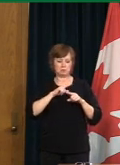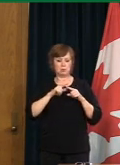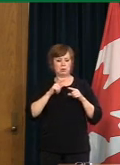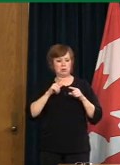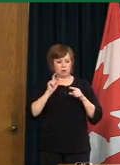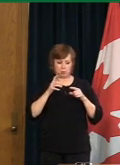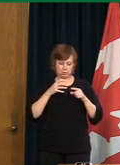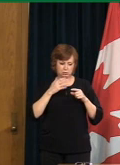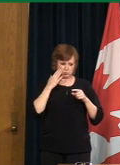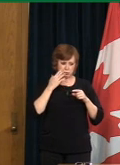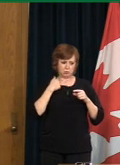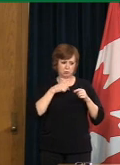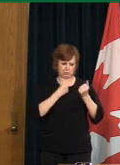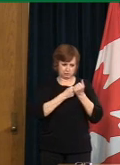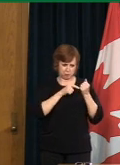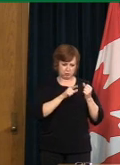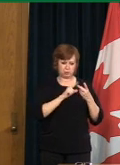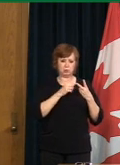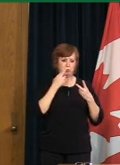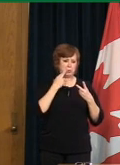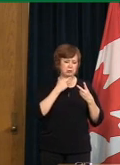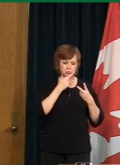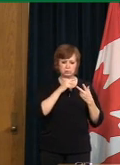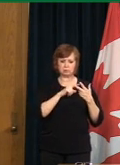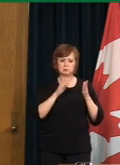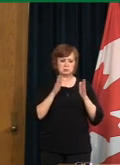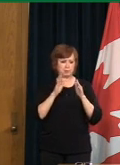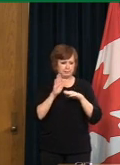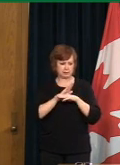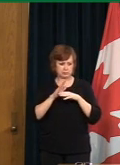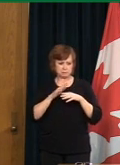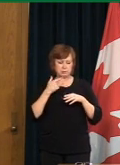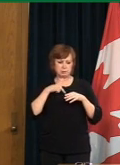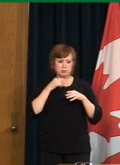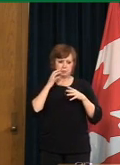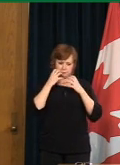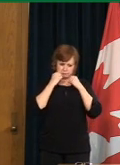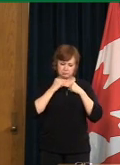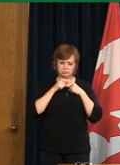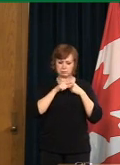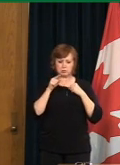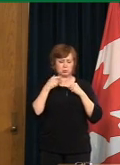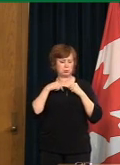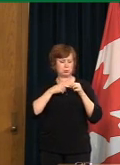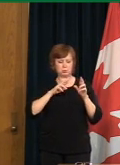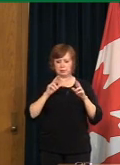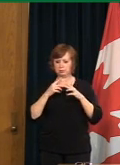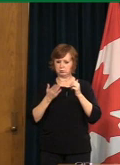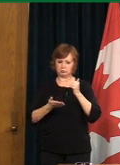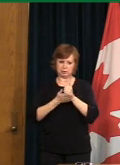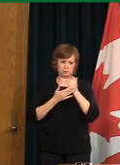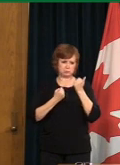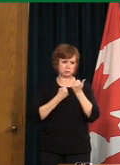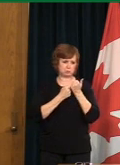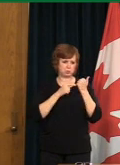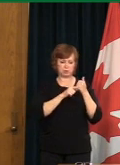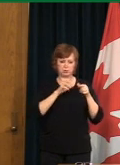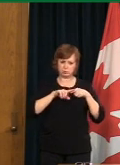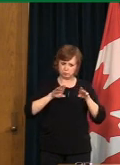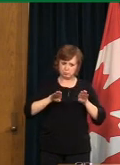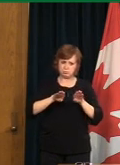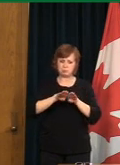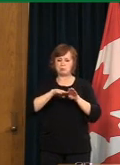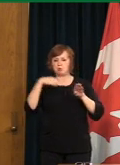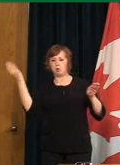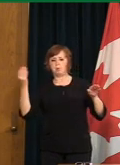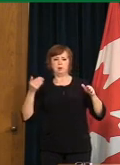our restaurant sector, for example, and others are there when we come out the backside of this pandemic, offering the very same service to the communities that